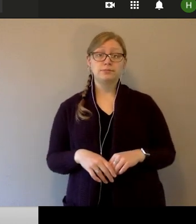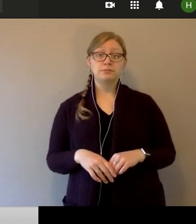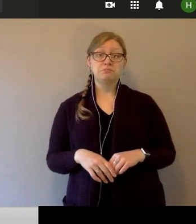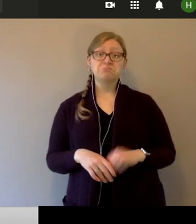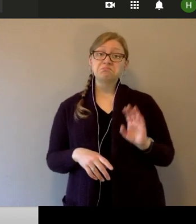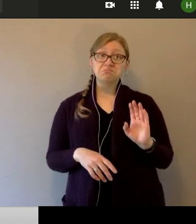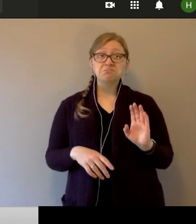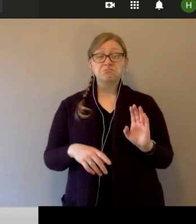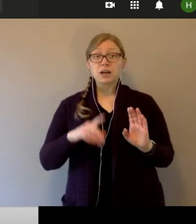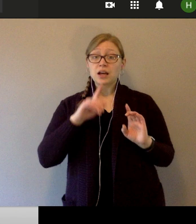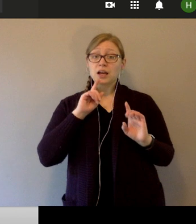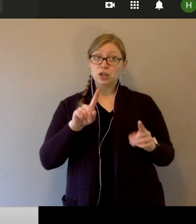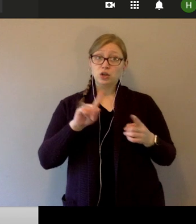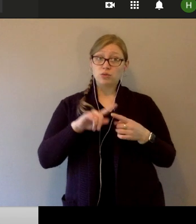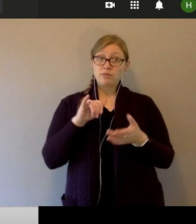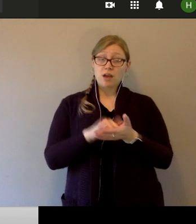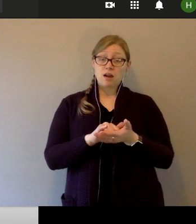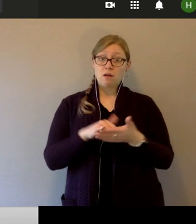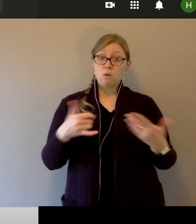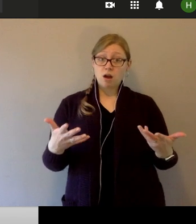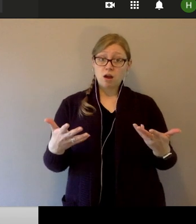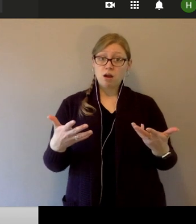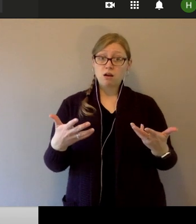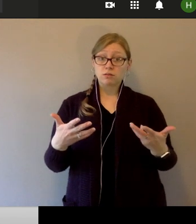And the answer to that would be